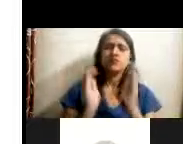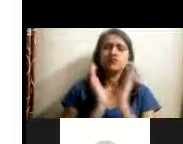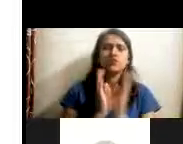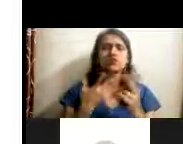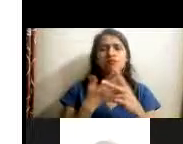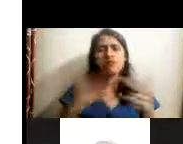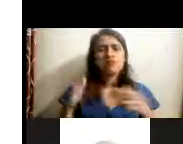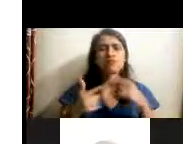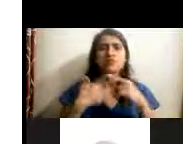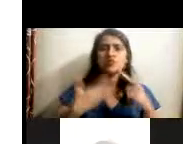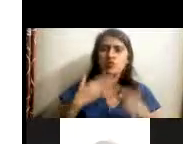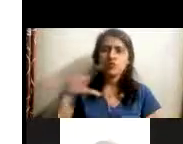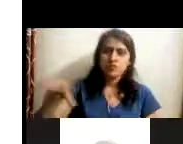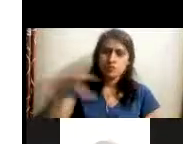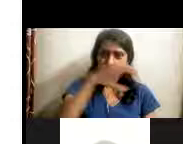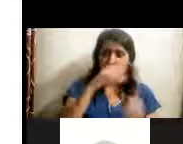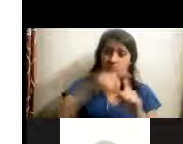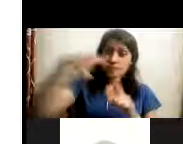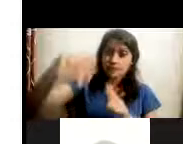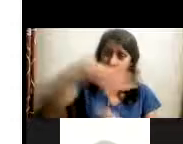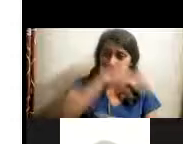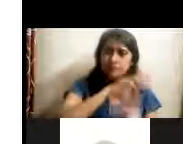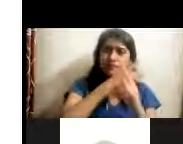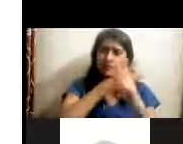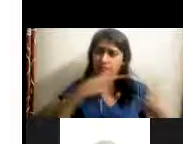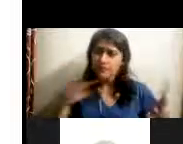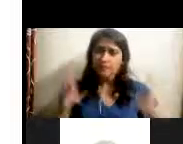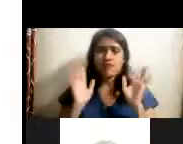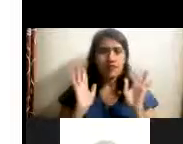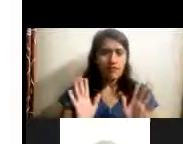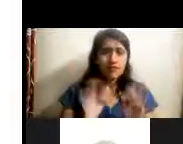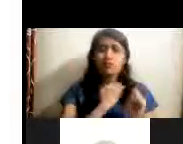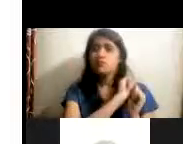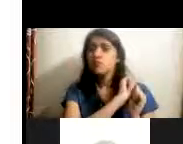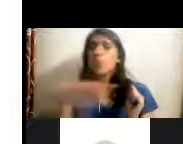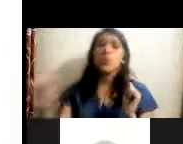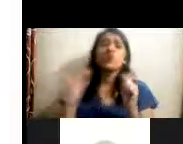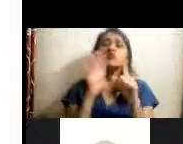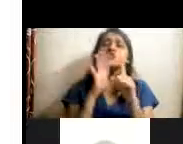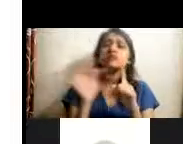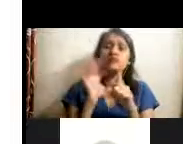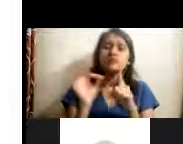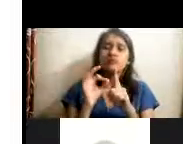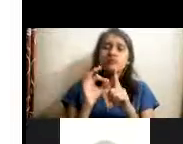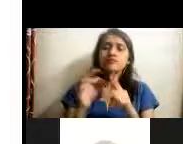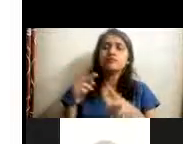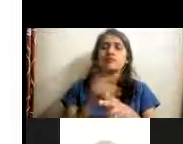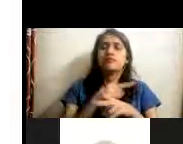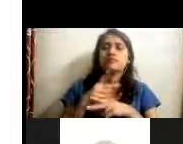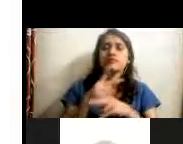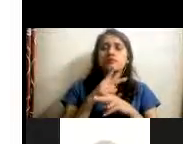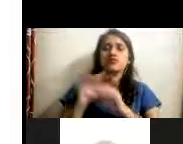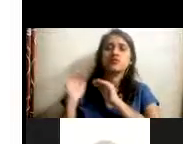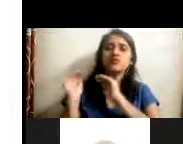hospitals at the districts. And we also have the alternative care support like the Ayurveda,